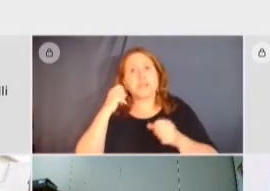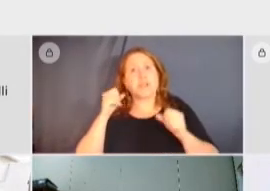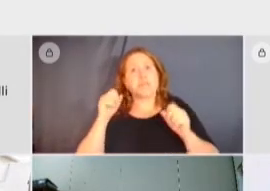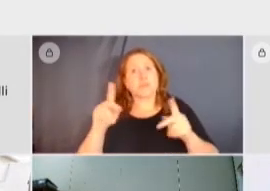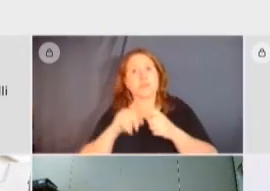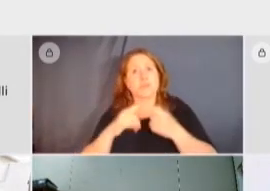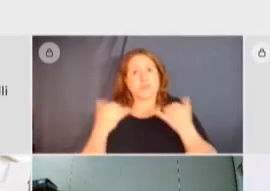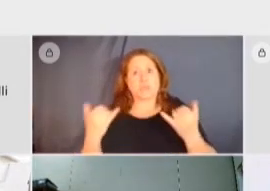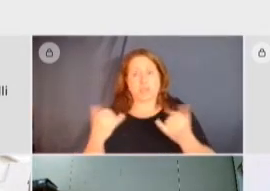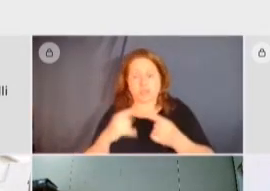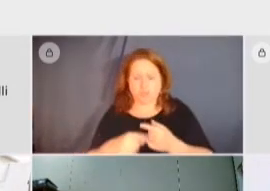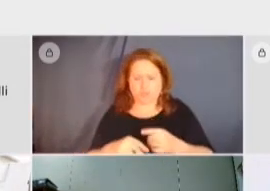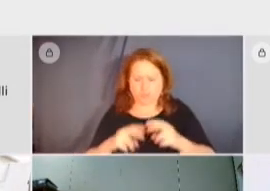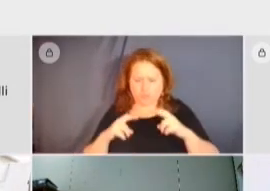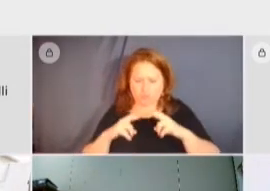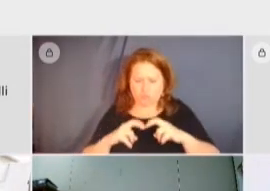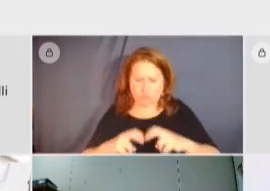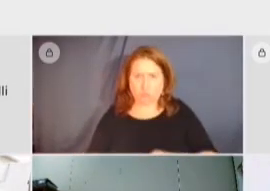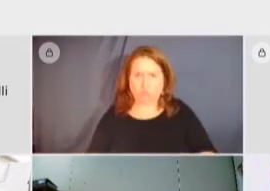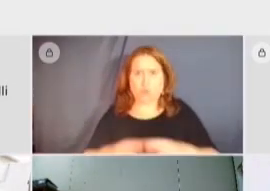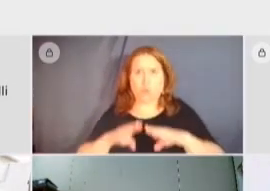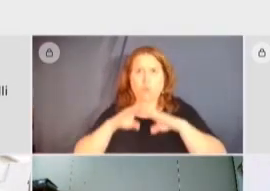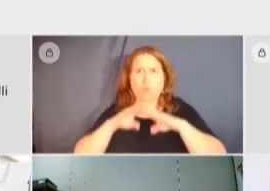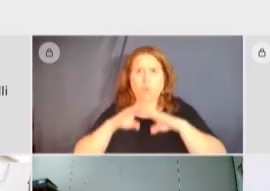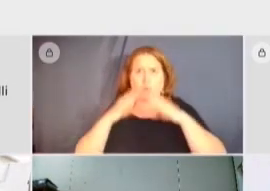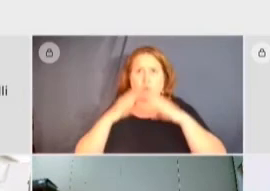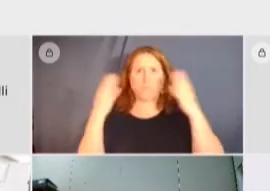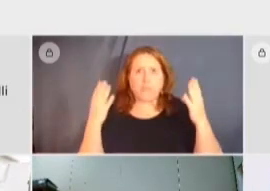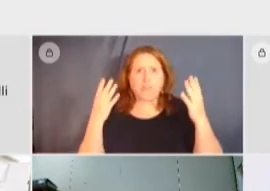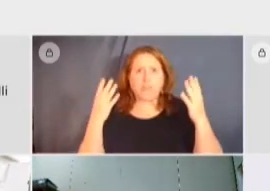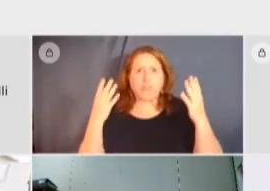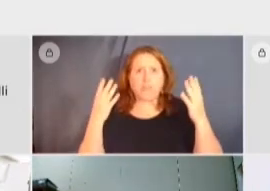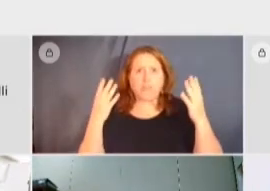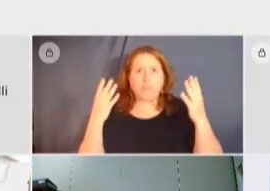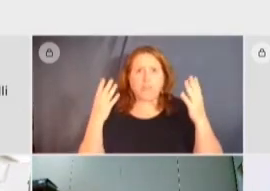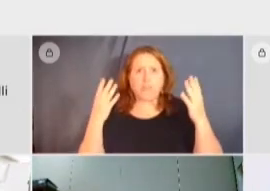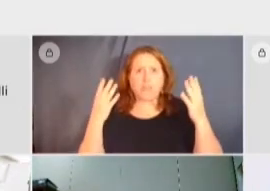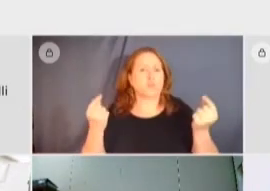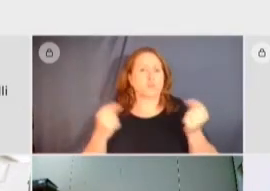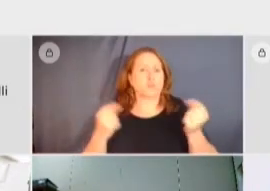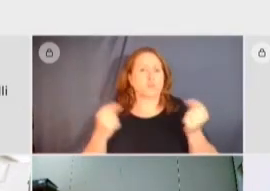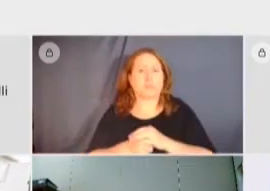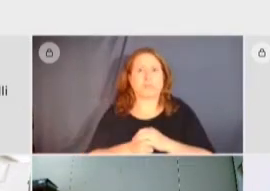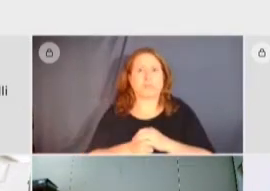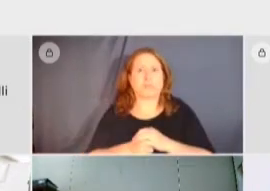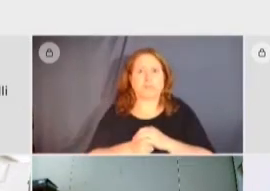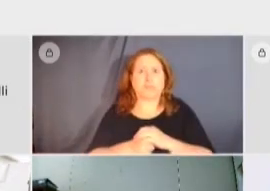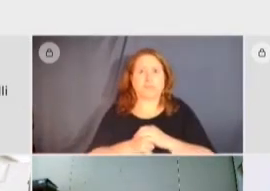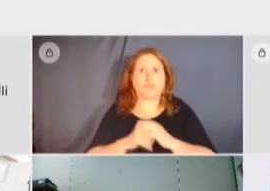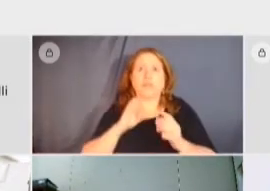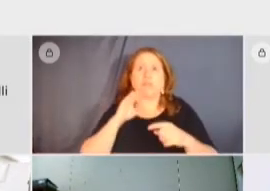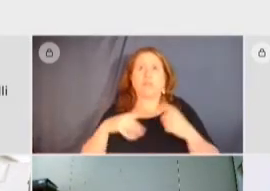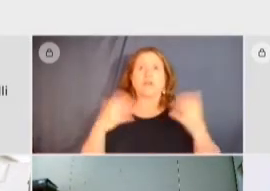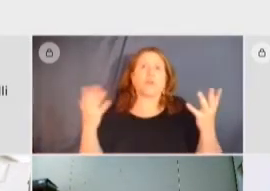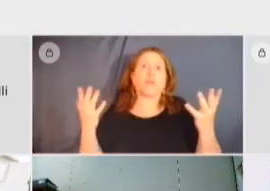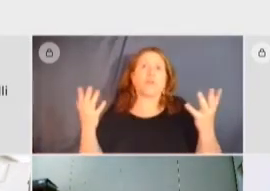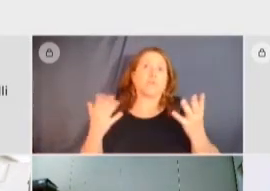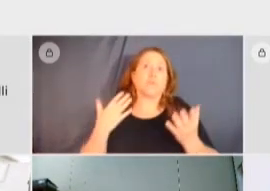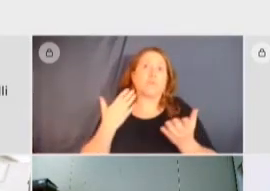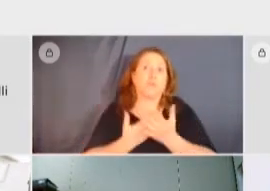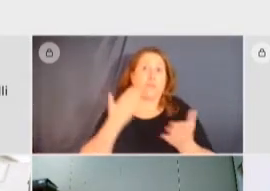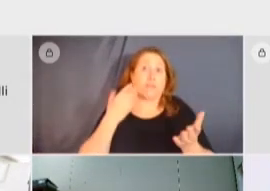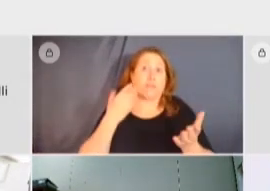a legislative session, if we're reasonable. And I think what we're talking about is reasonable here. We got proof that we have a